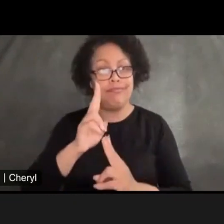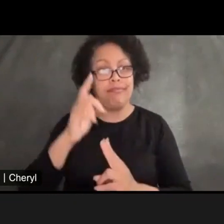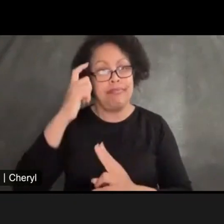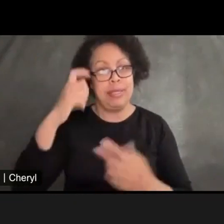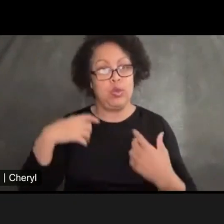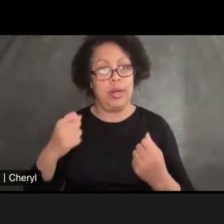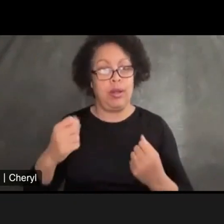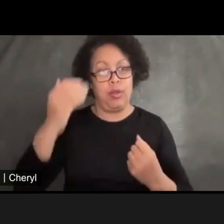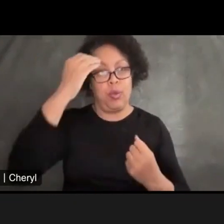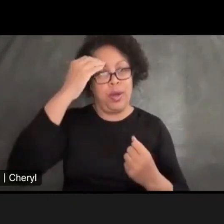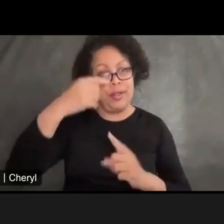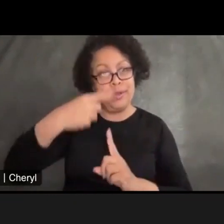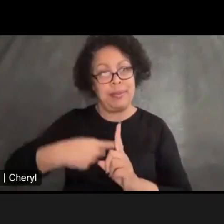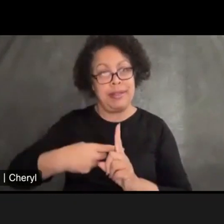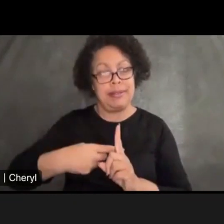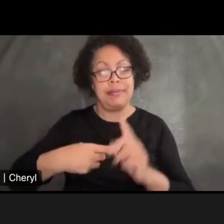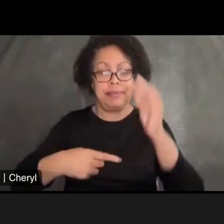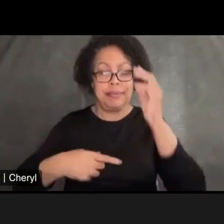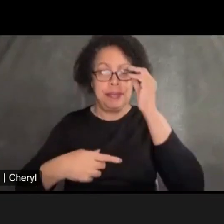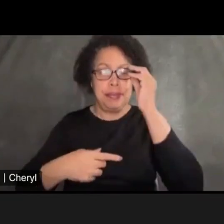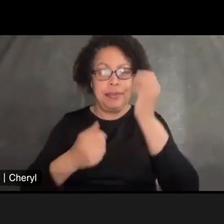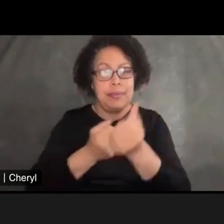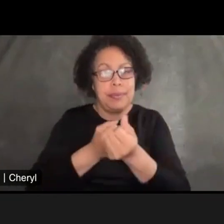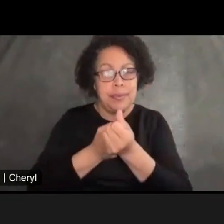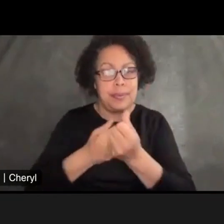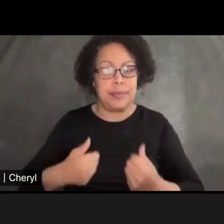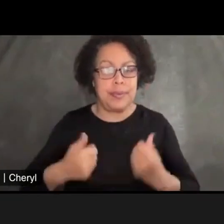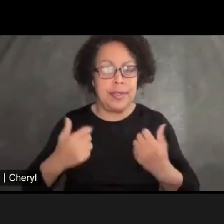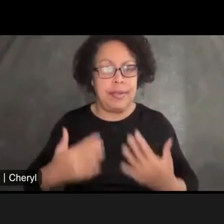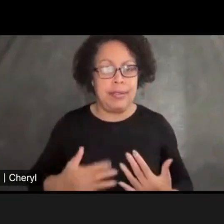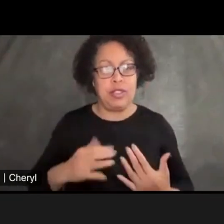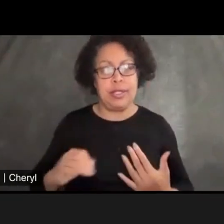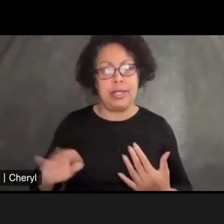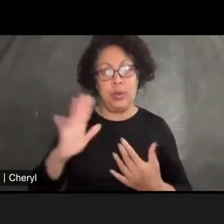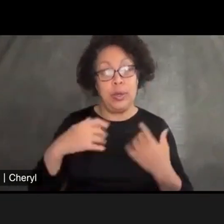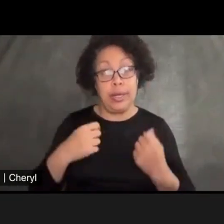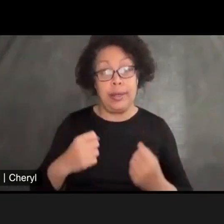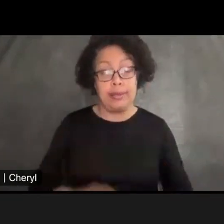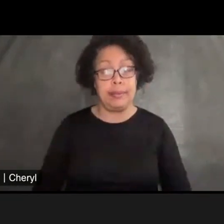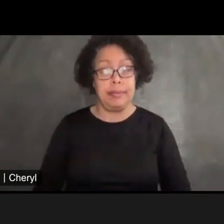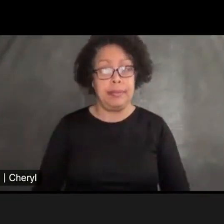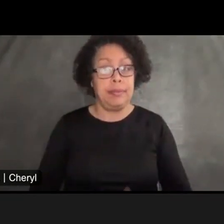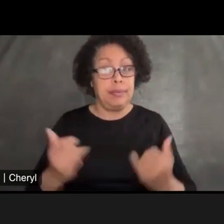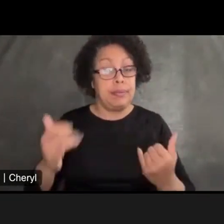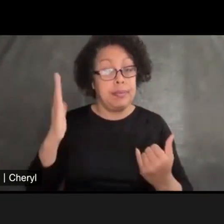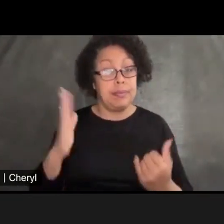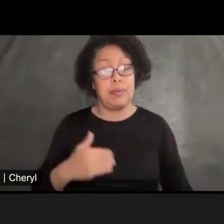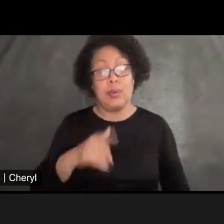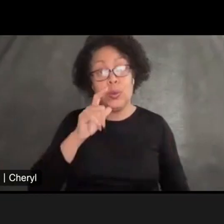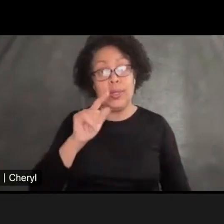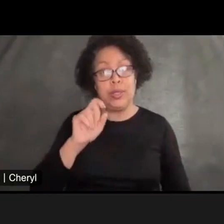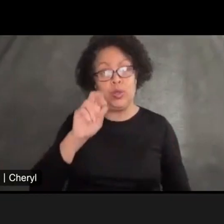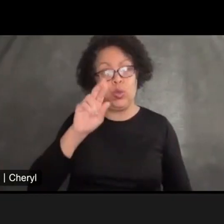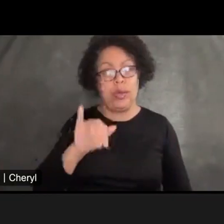Month, supporting survivors' well-being. Today's webinar is presented by Tori Weinkoop, our Training